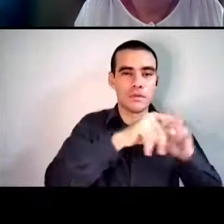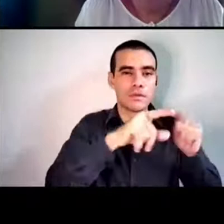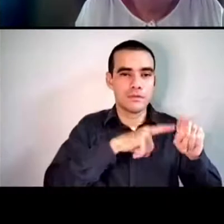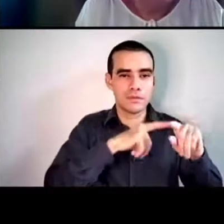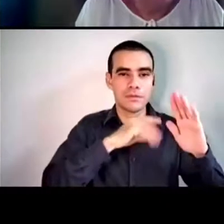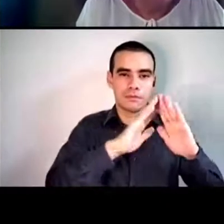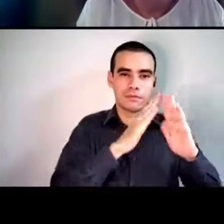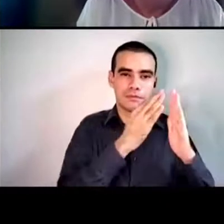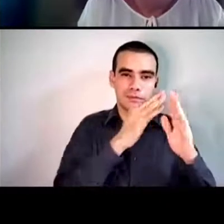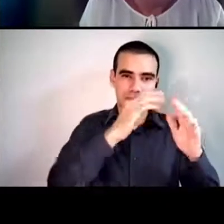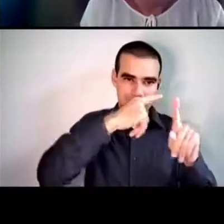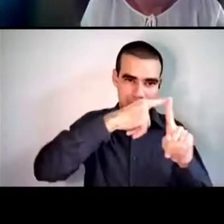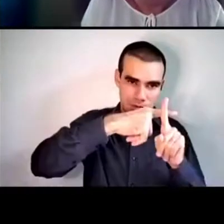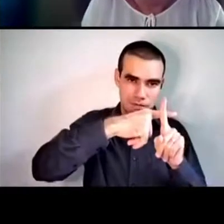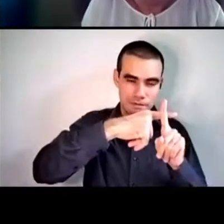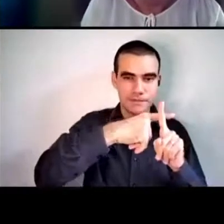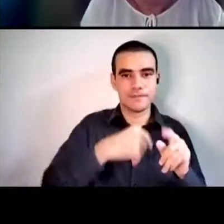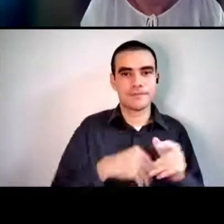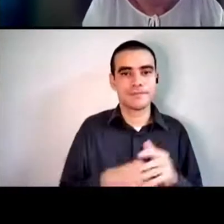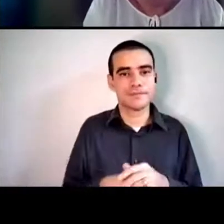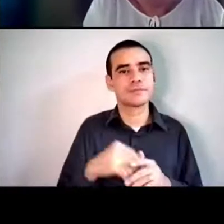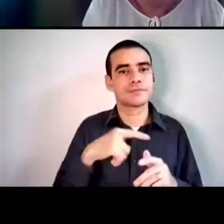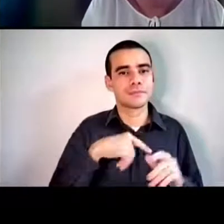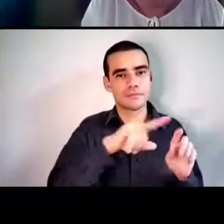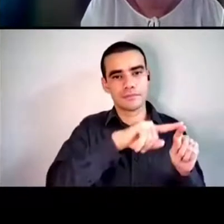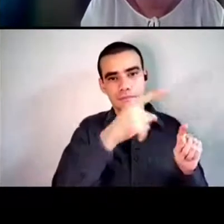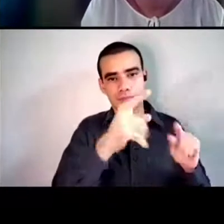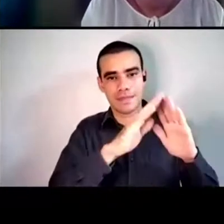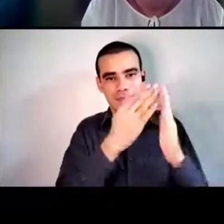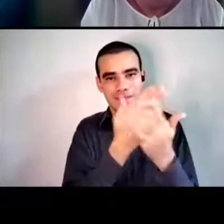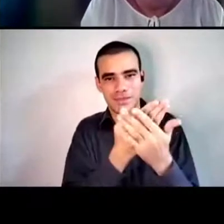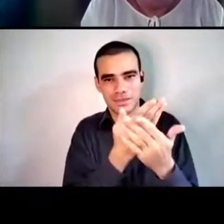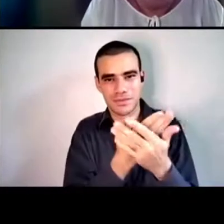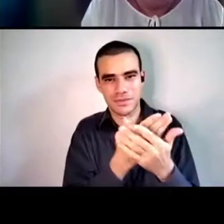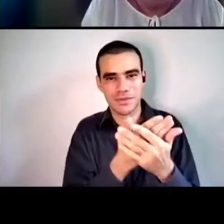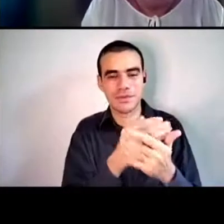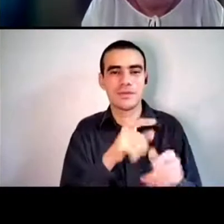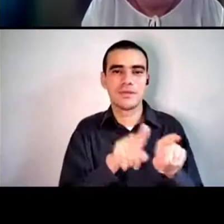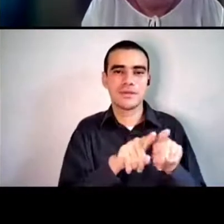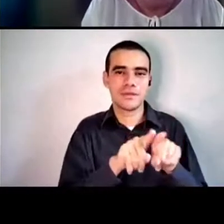was a church in that community, and there was one school